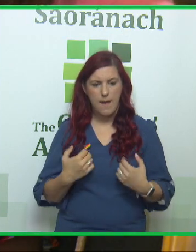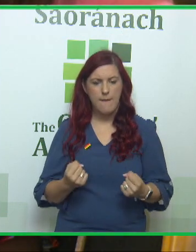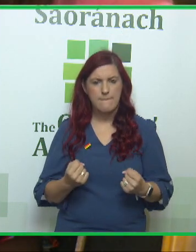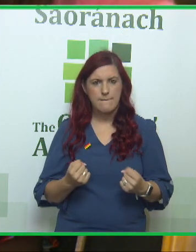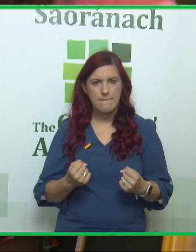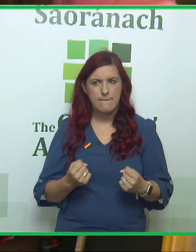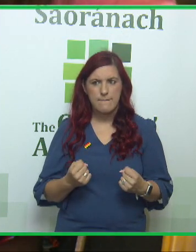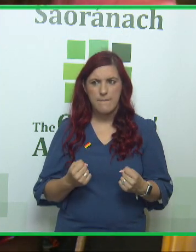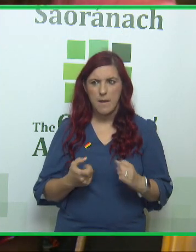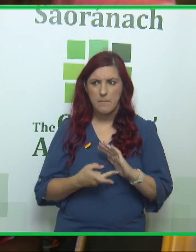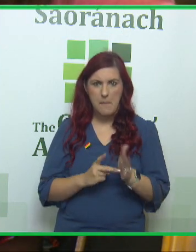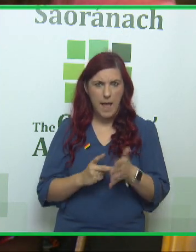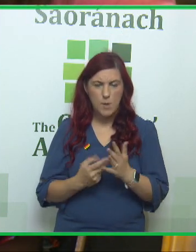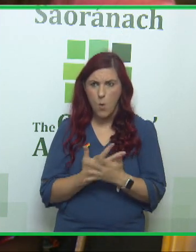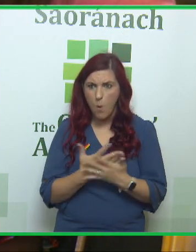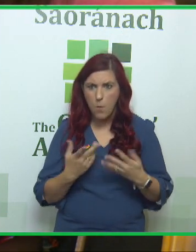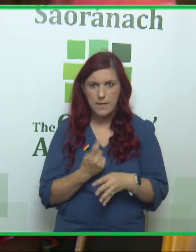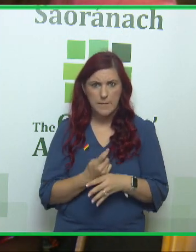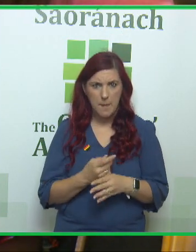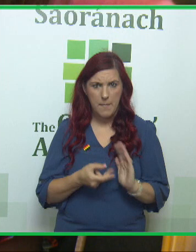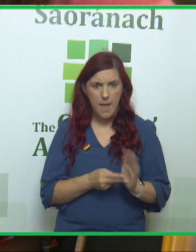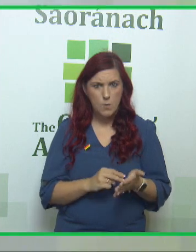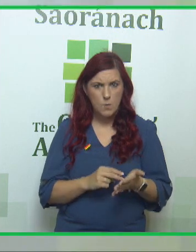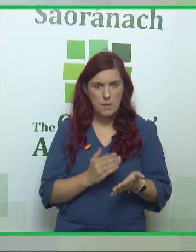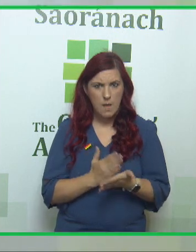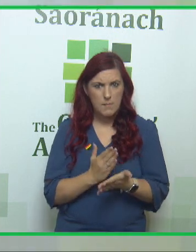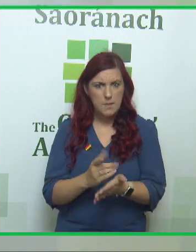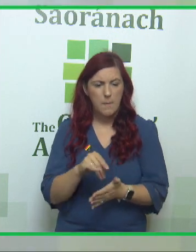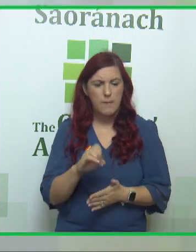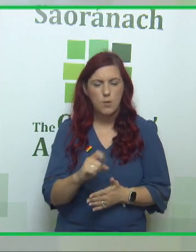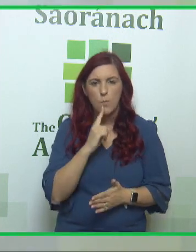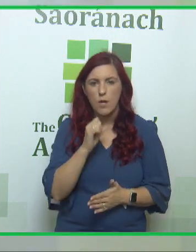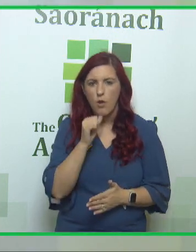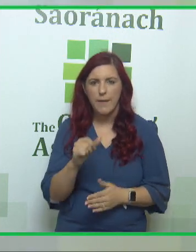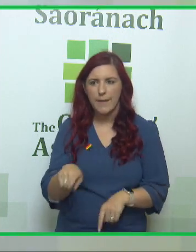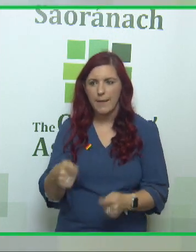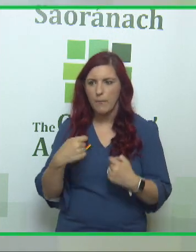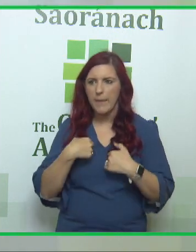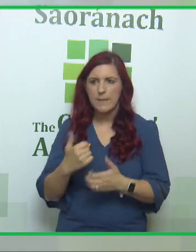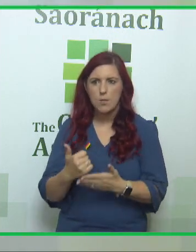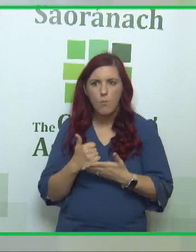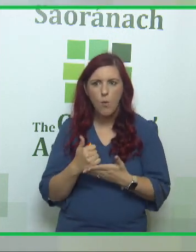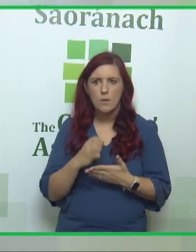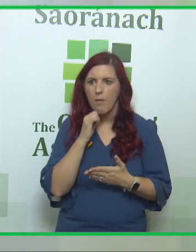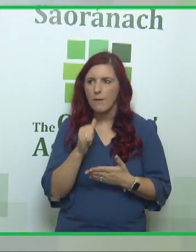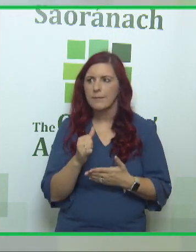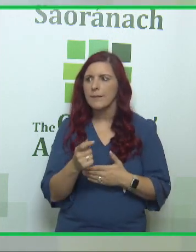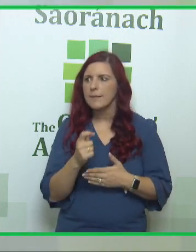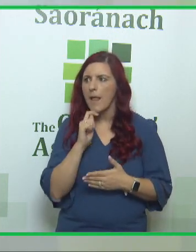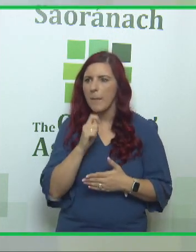planned loads of times to come off it, but I suppose I wasn't given the support, I wasn't given the map, I wasn't given